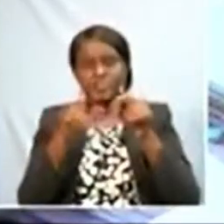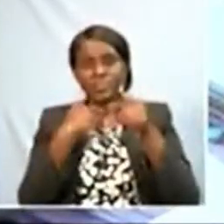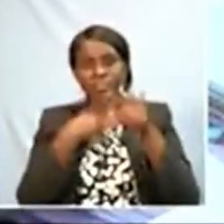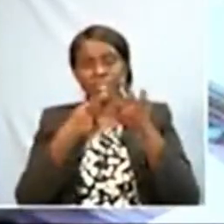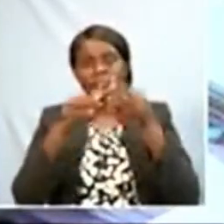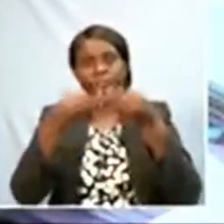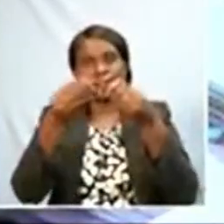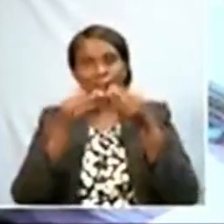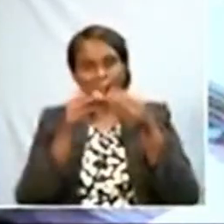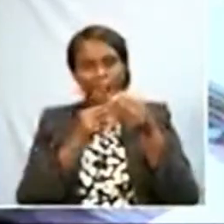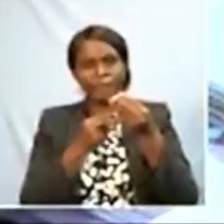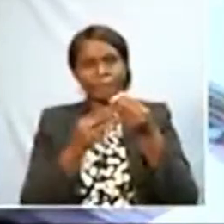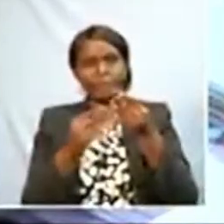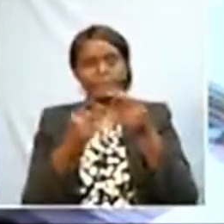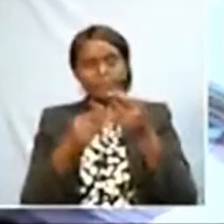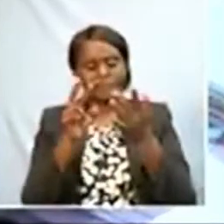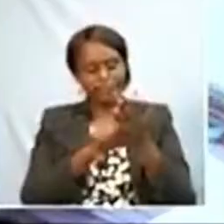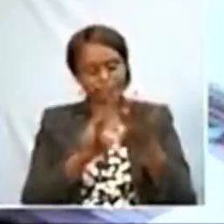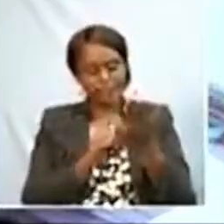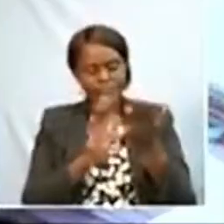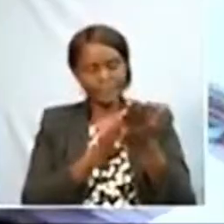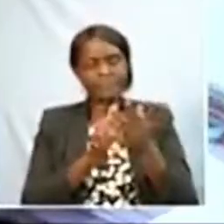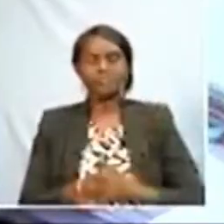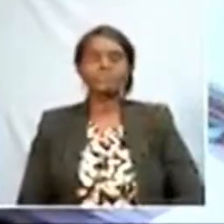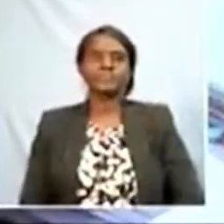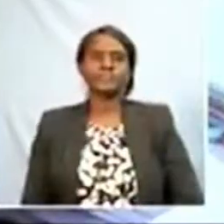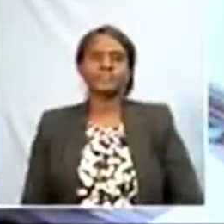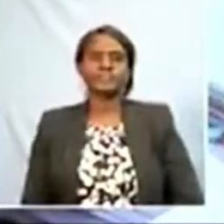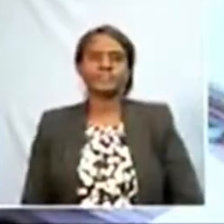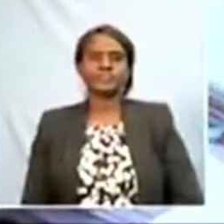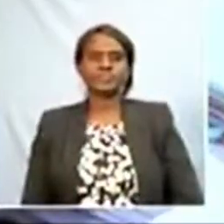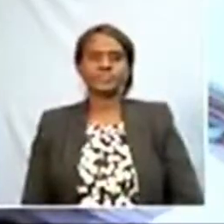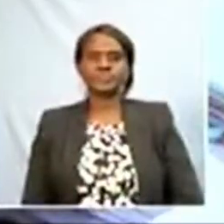been given to us. I want to read it for you, Town Clerk.